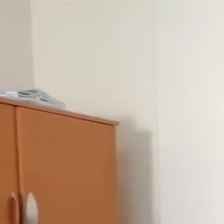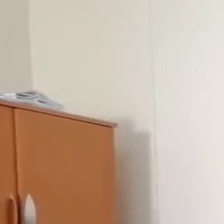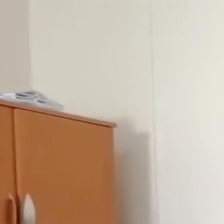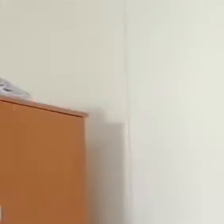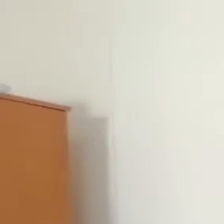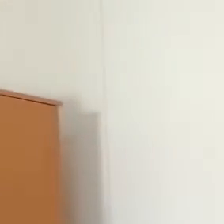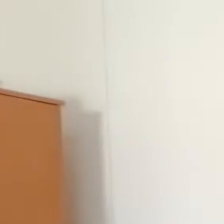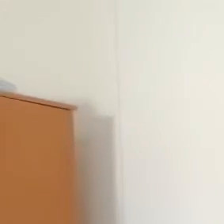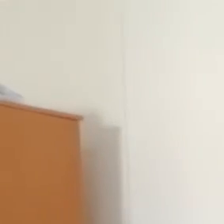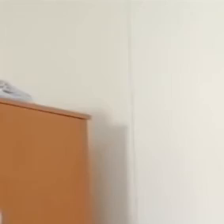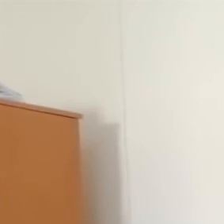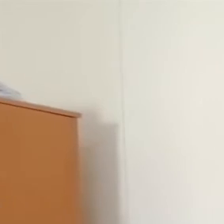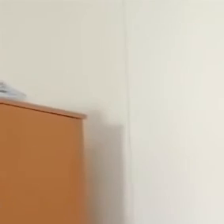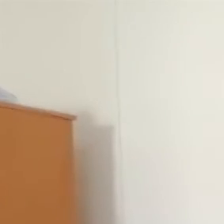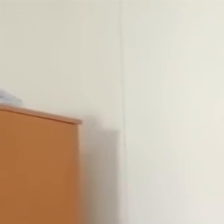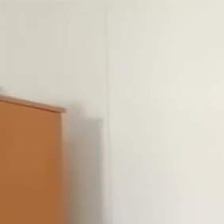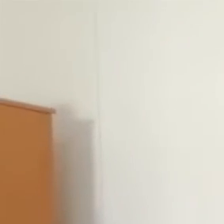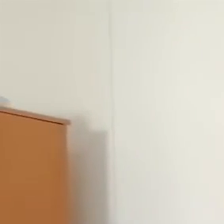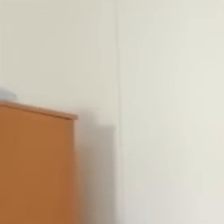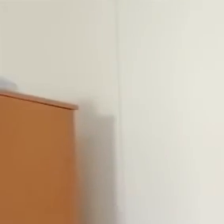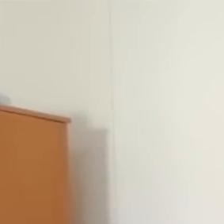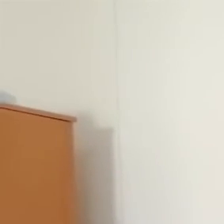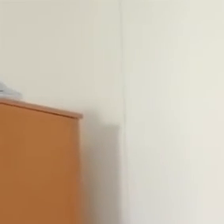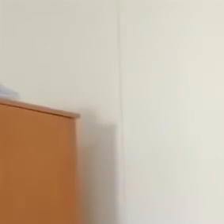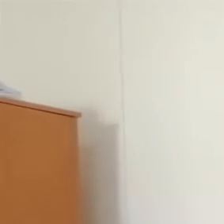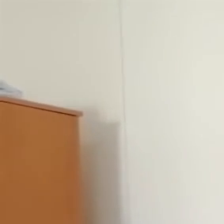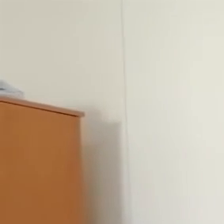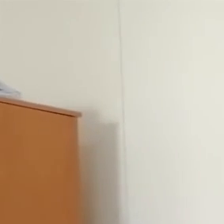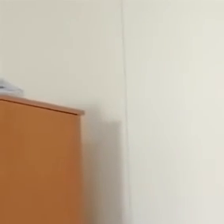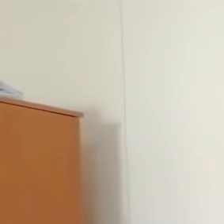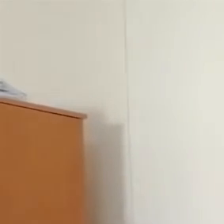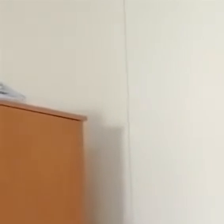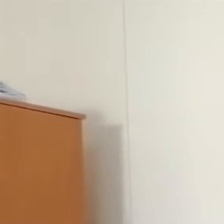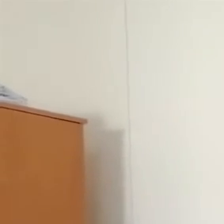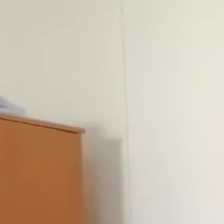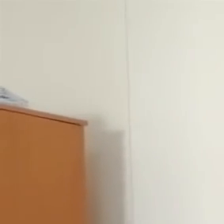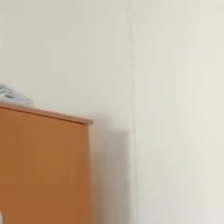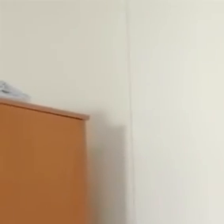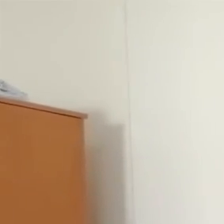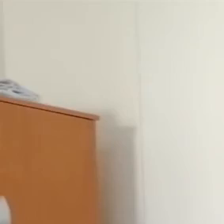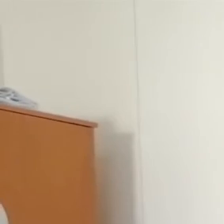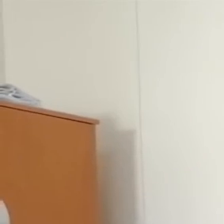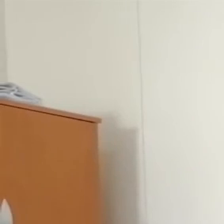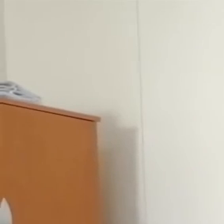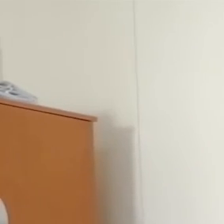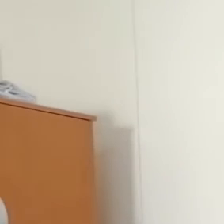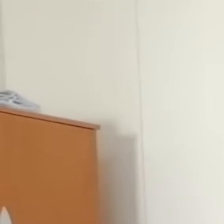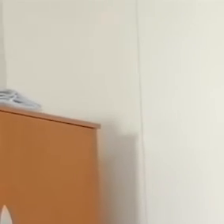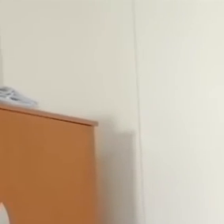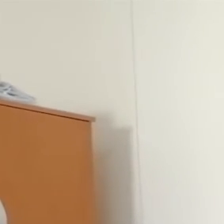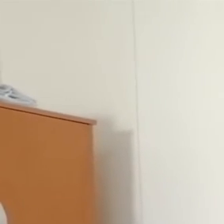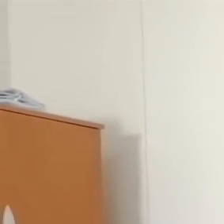Okay, today we are chatting to Mr. Kalofu, who is the Acting Regional Education Director here in the Erongo region. How are you today, sir?